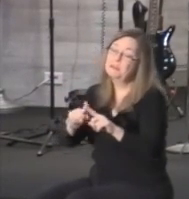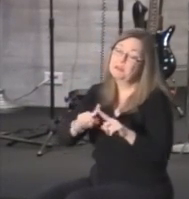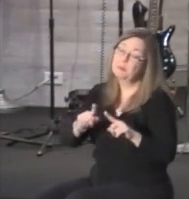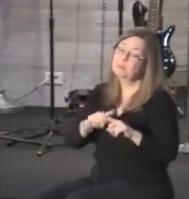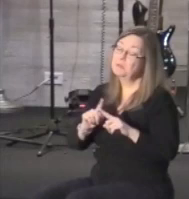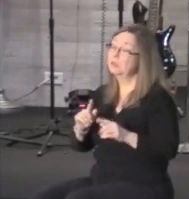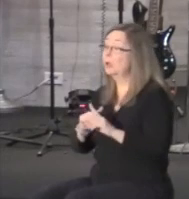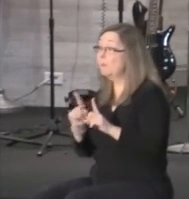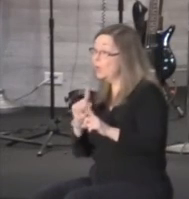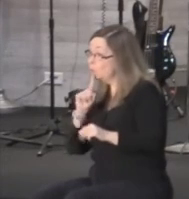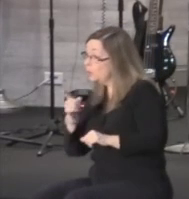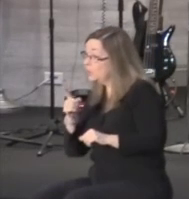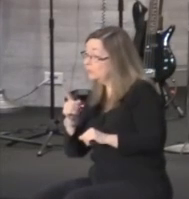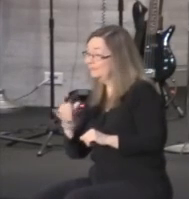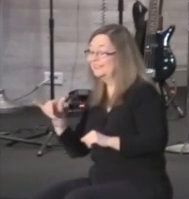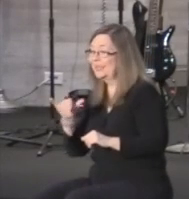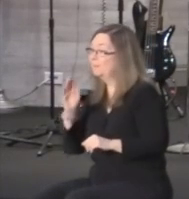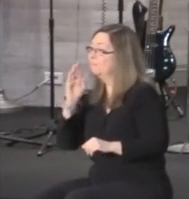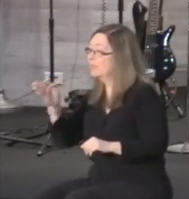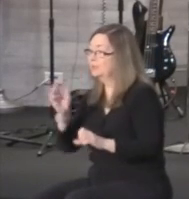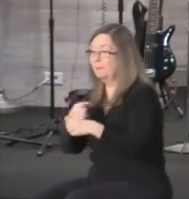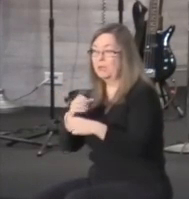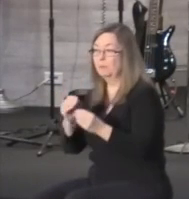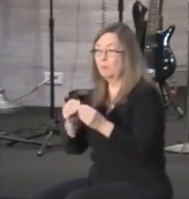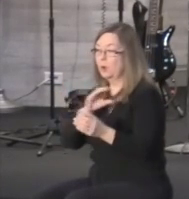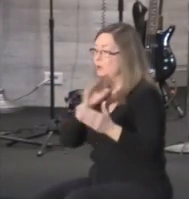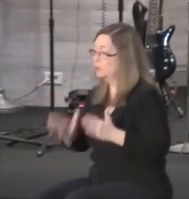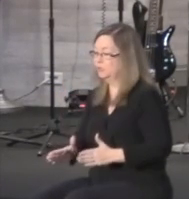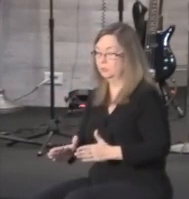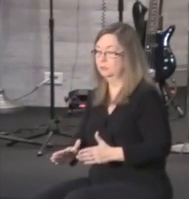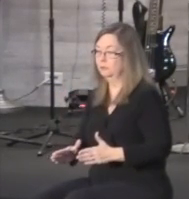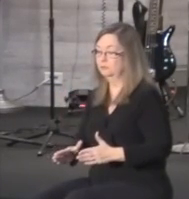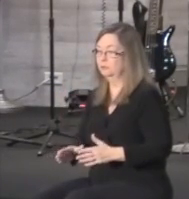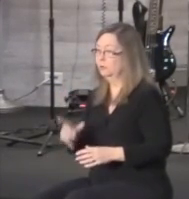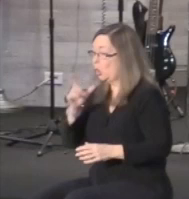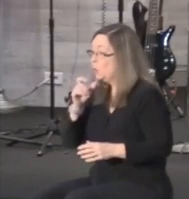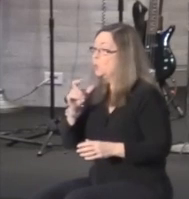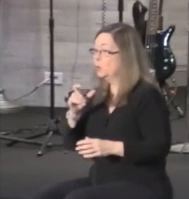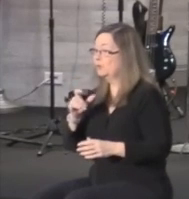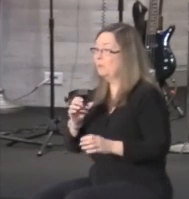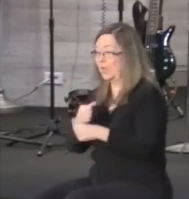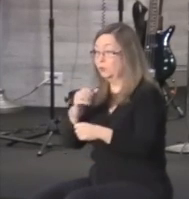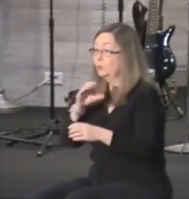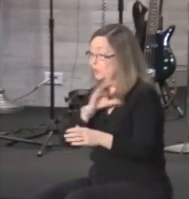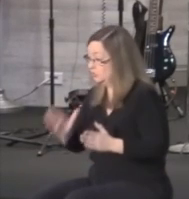different there, but really it's about making more Christians, productive Christians.